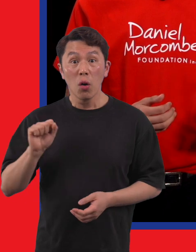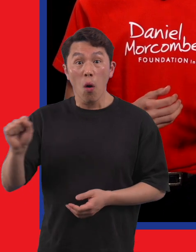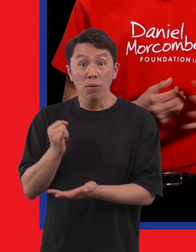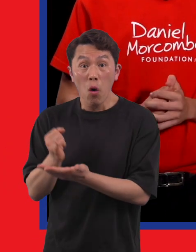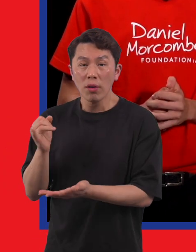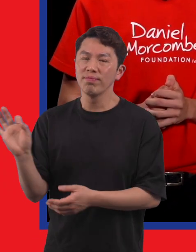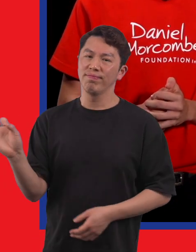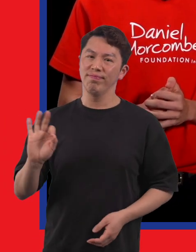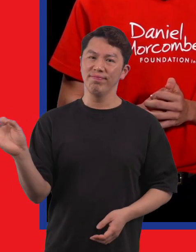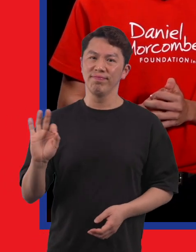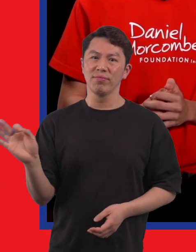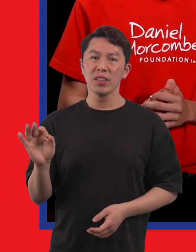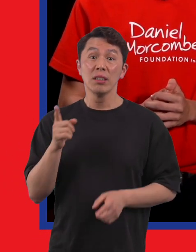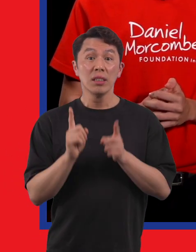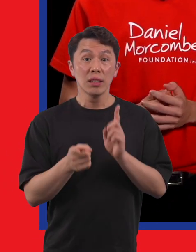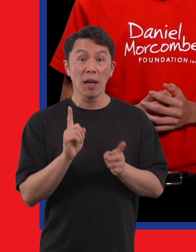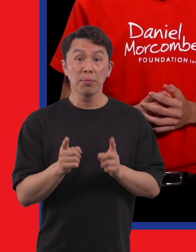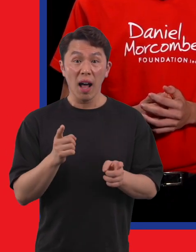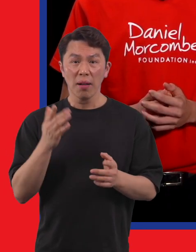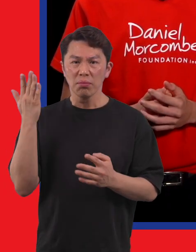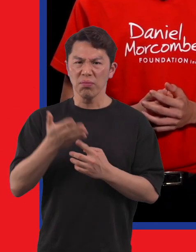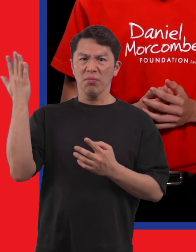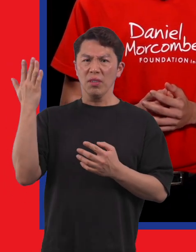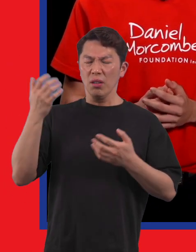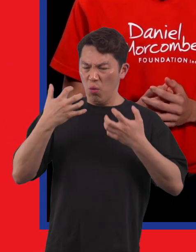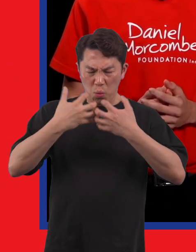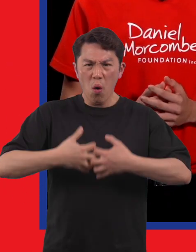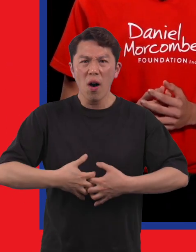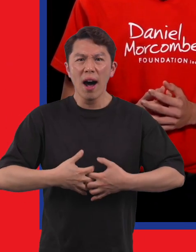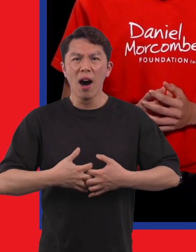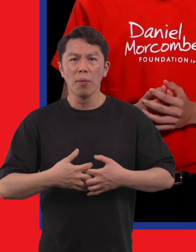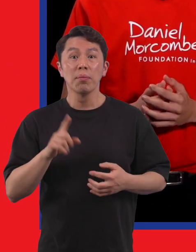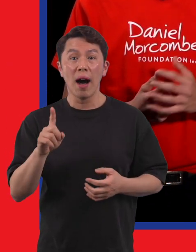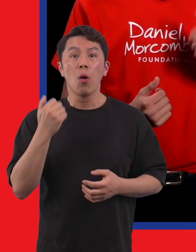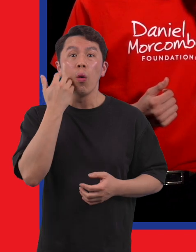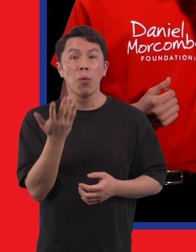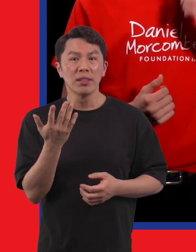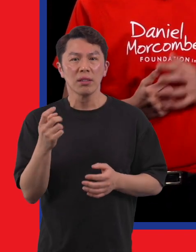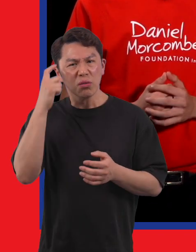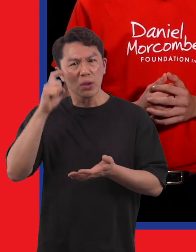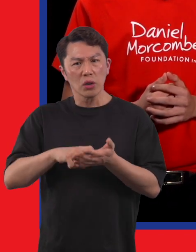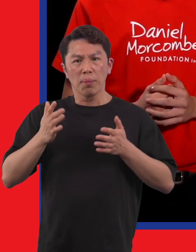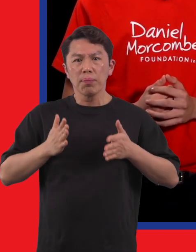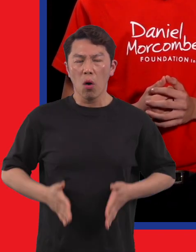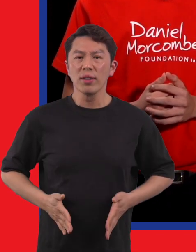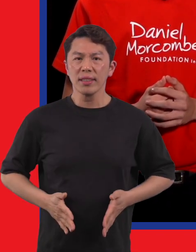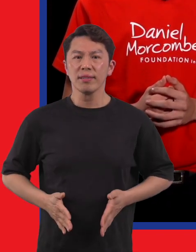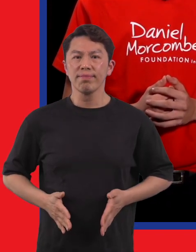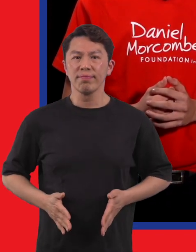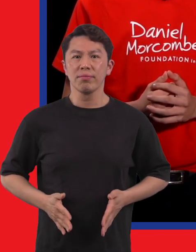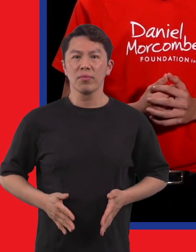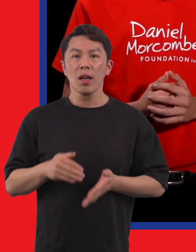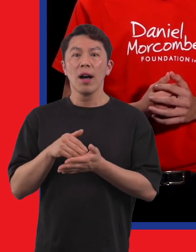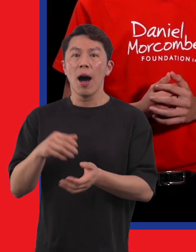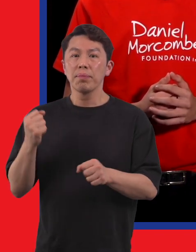It's definitely not Hayley's fault. Sometimes it's hard to work out what to do, but listening to your body clues can help you